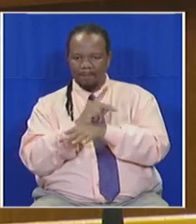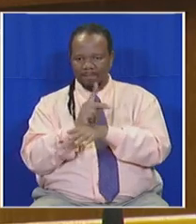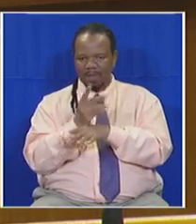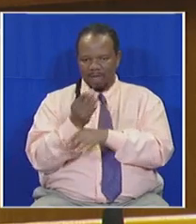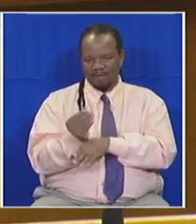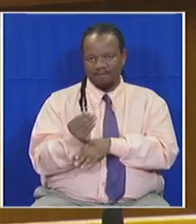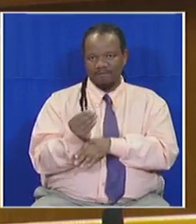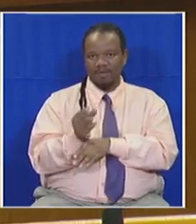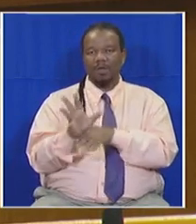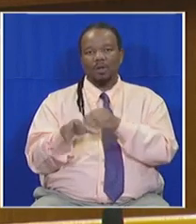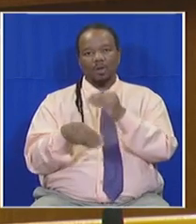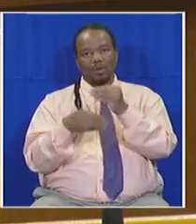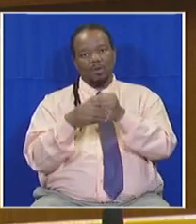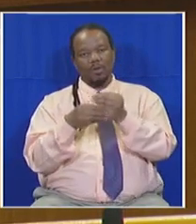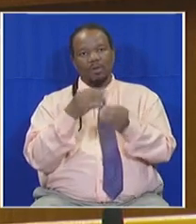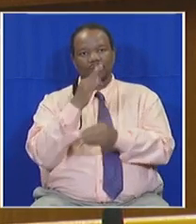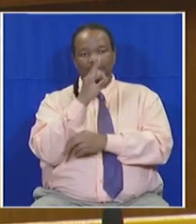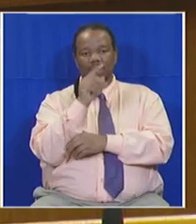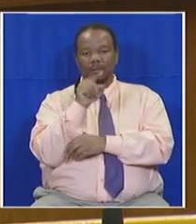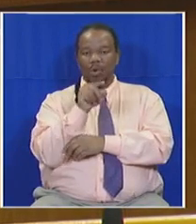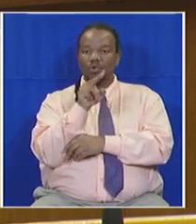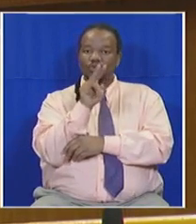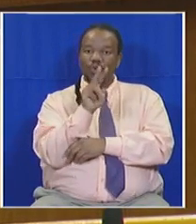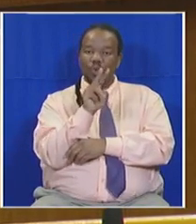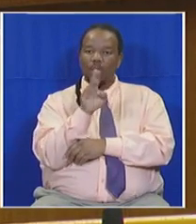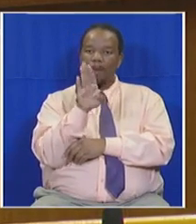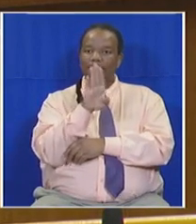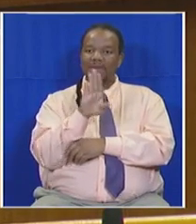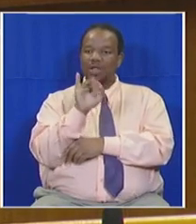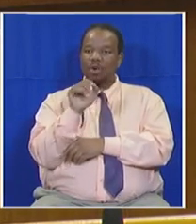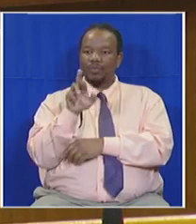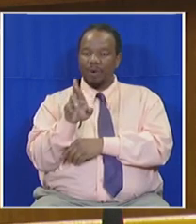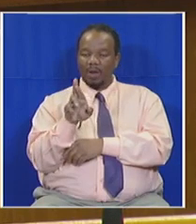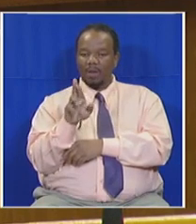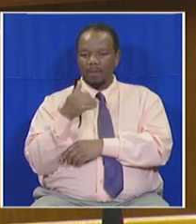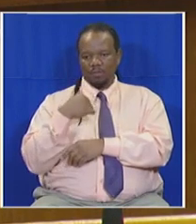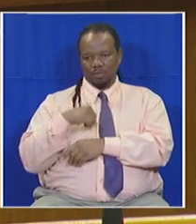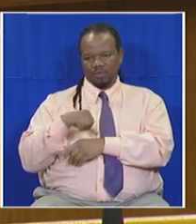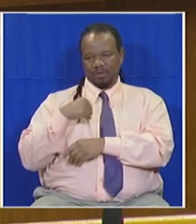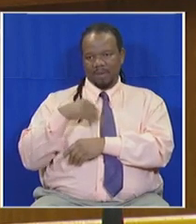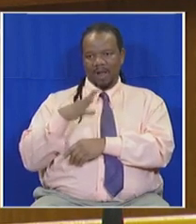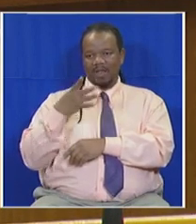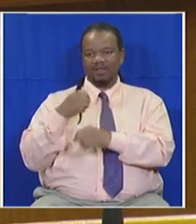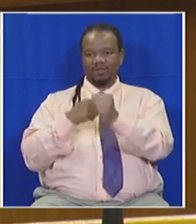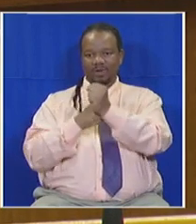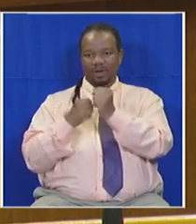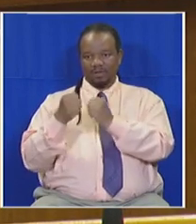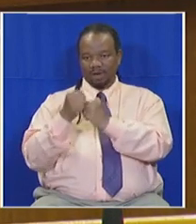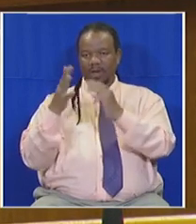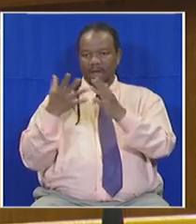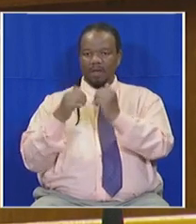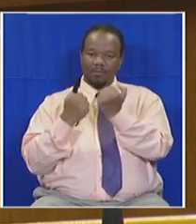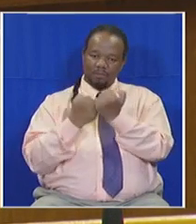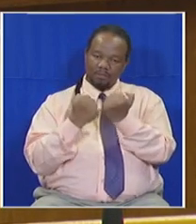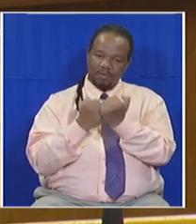this, 2.3 billion is for municipal infrastructure that supports social institutions and